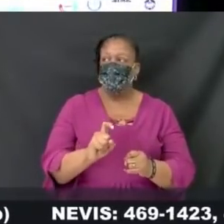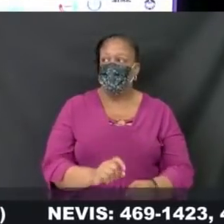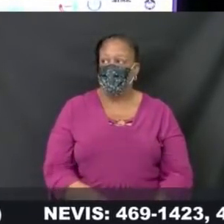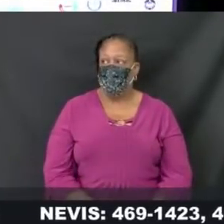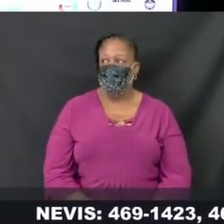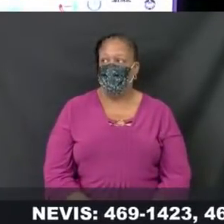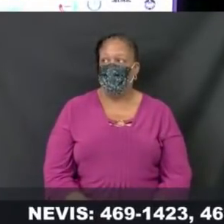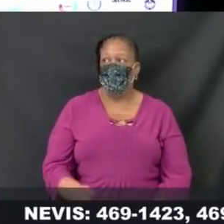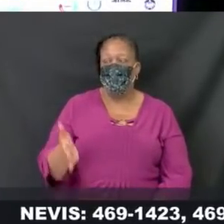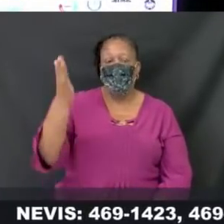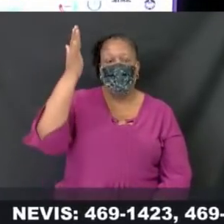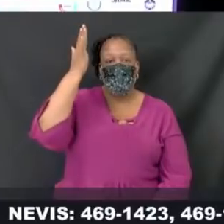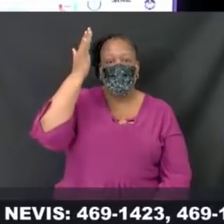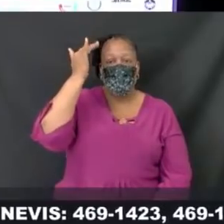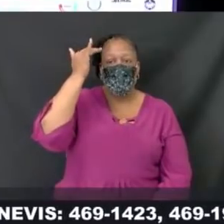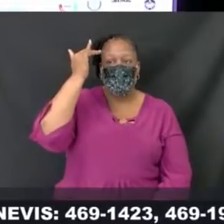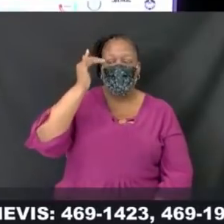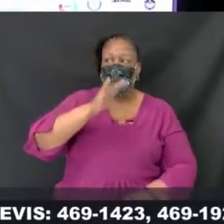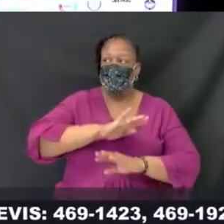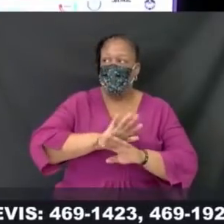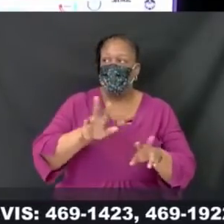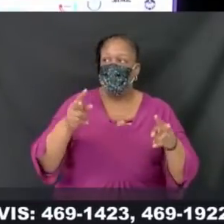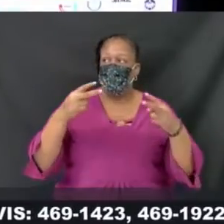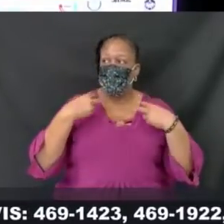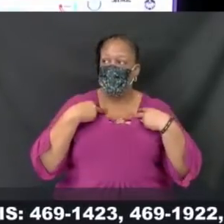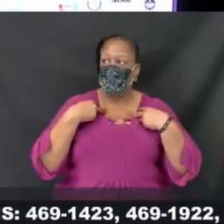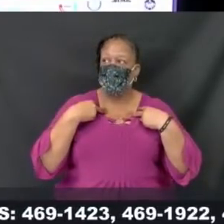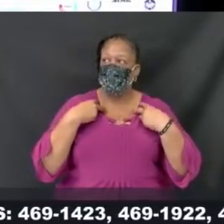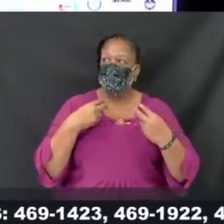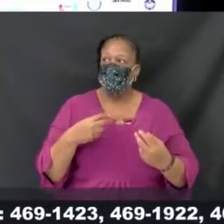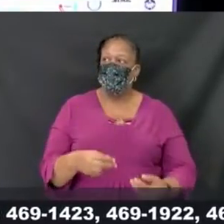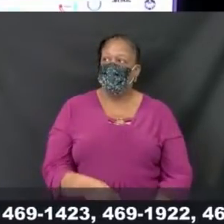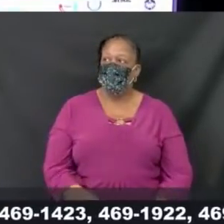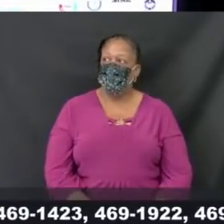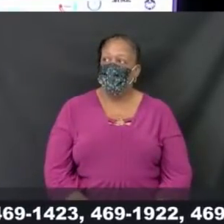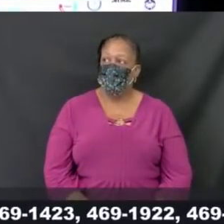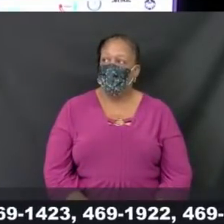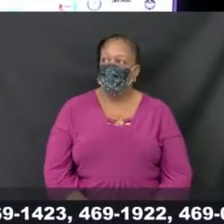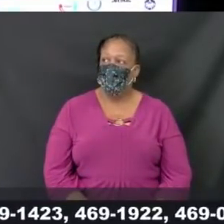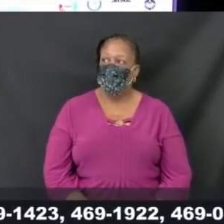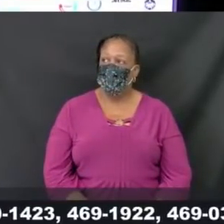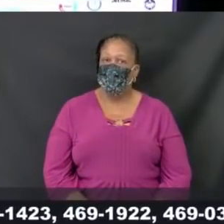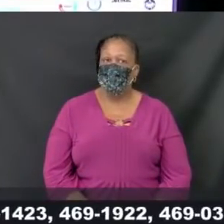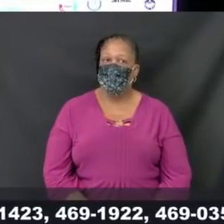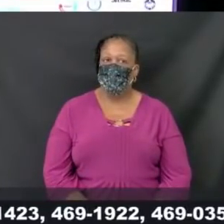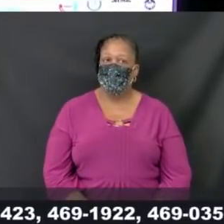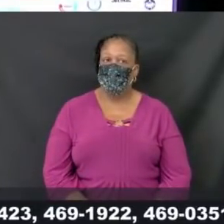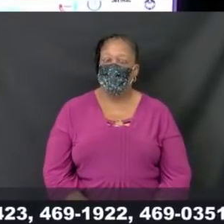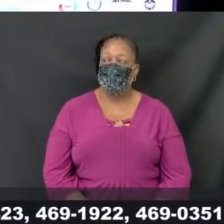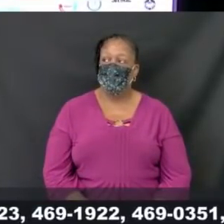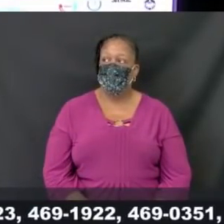Why don't we have a general policy for the restart of all national sports?